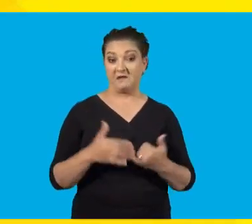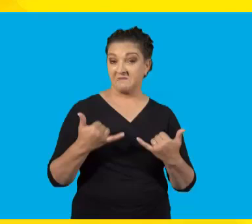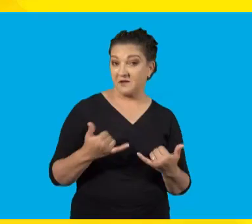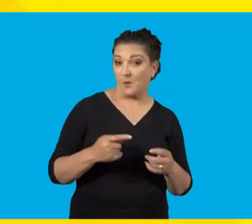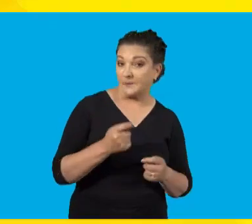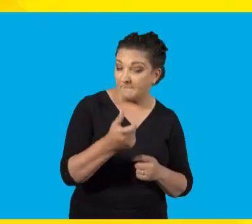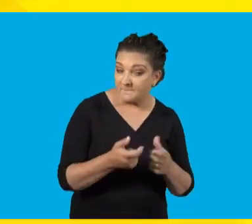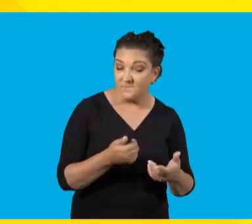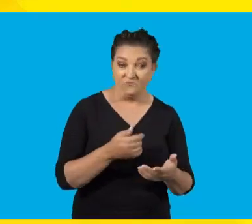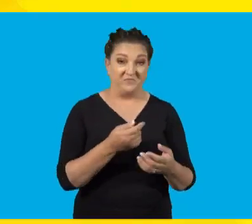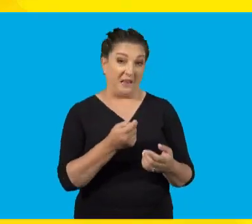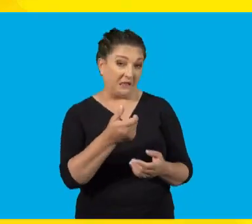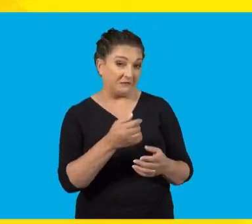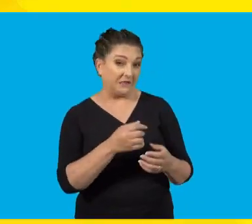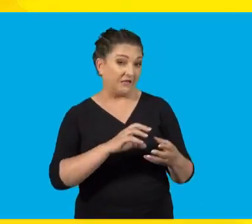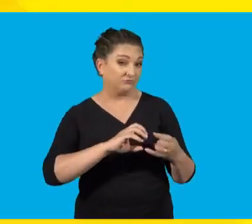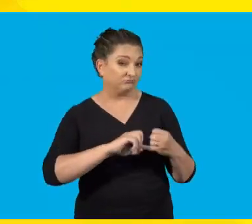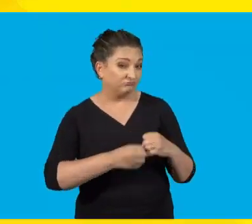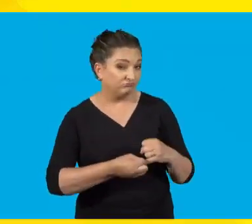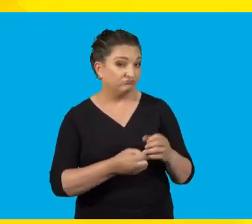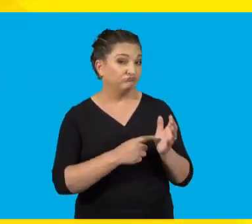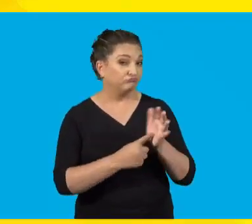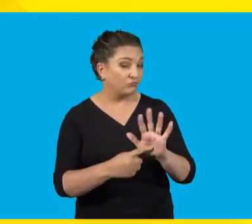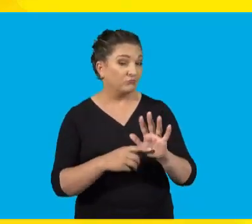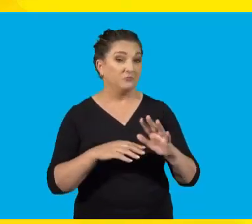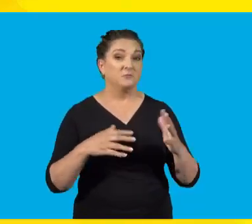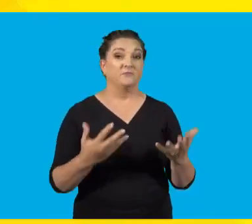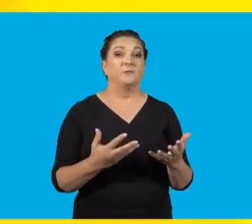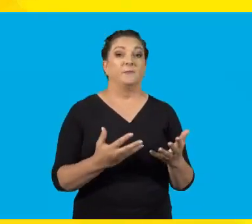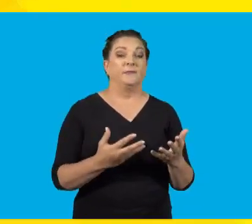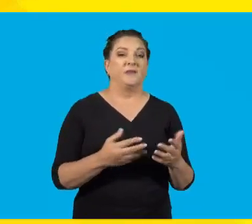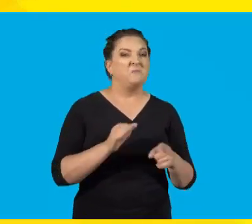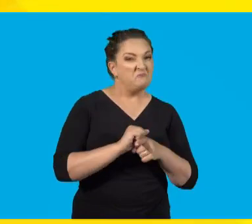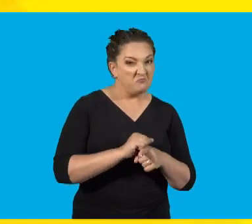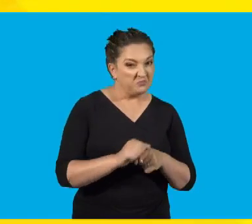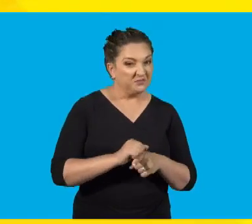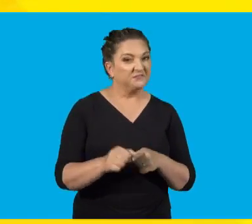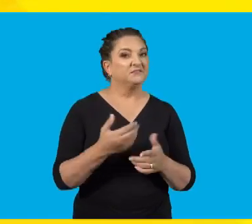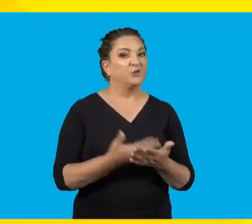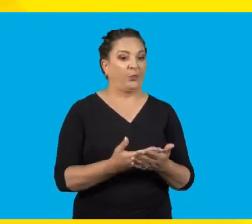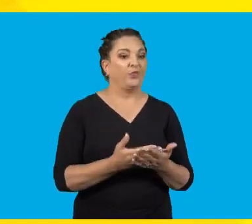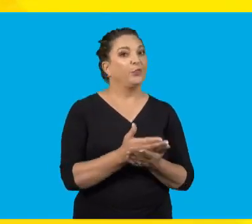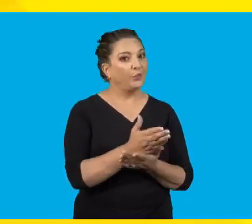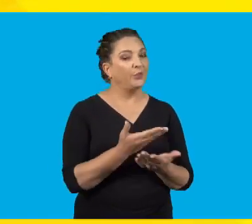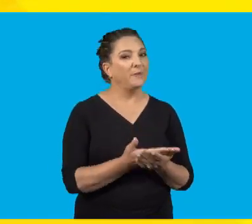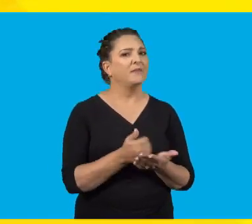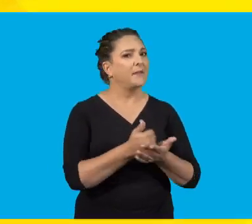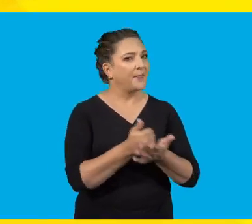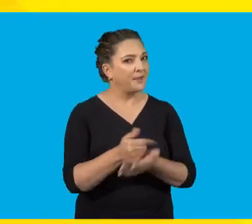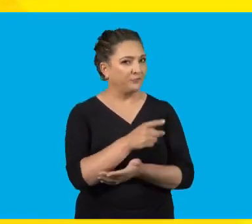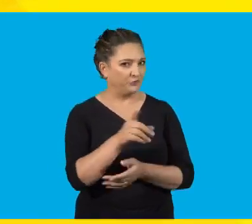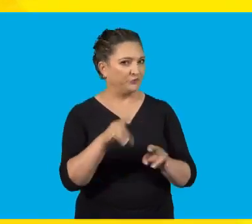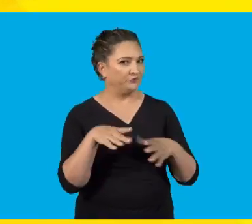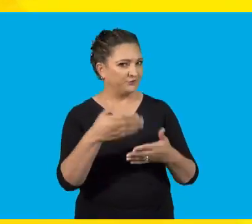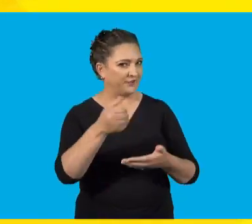hoping that these tips and these hints and the little practice activities that we've gone through is going to help you when you deal with